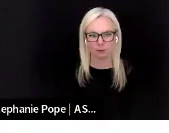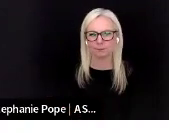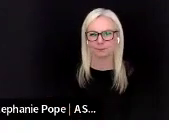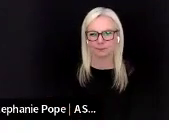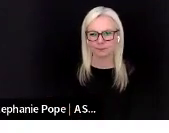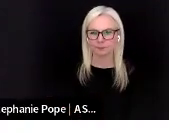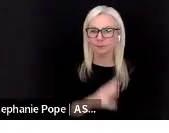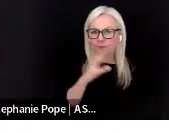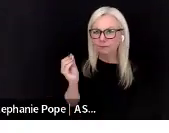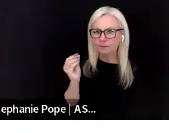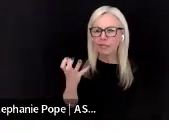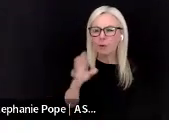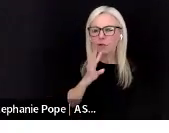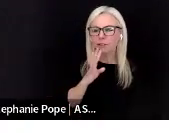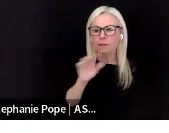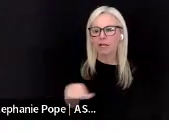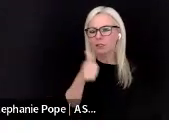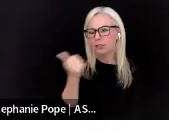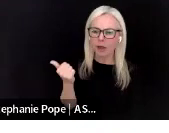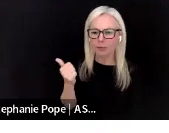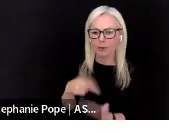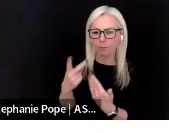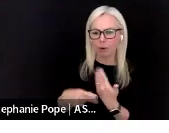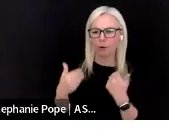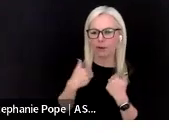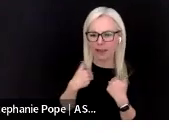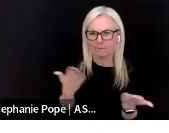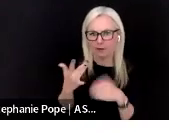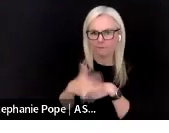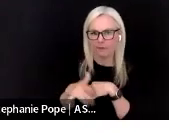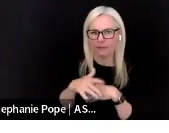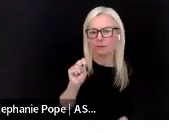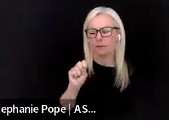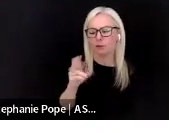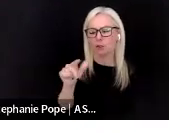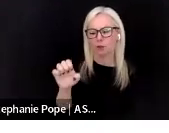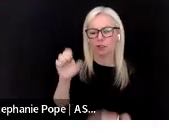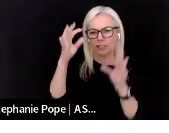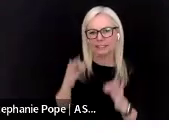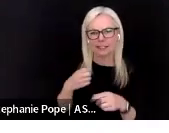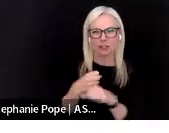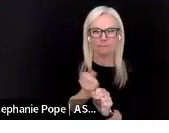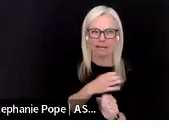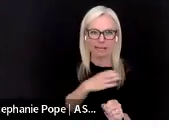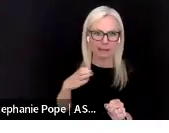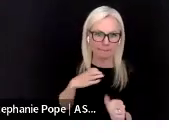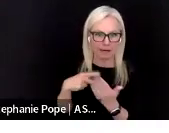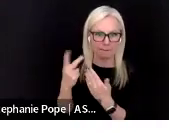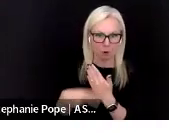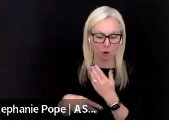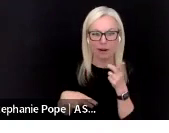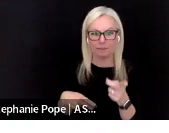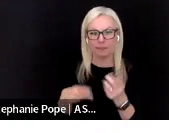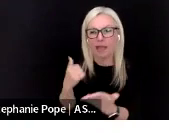And then I also want to talk a little bit about another unique program that we have at the agency, which is the Surrogate Decision-Making Committee program. So this is a program